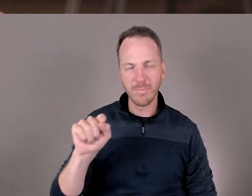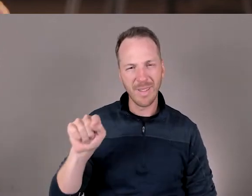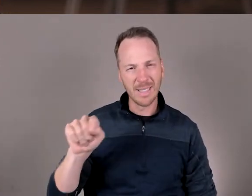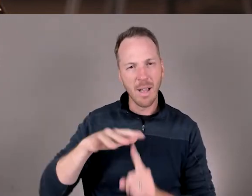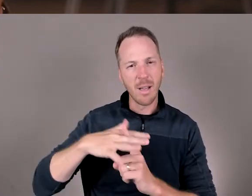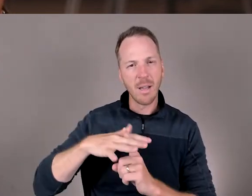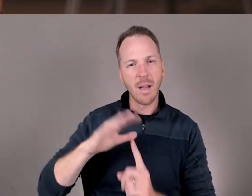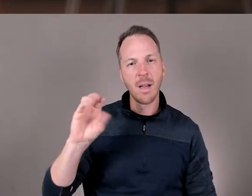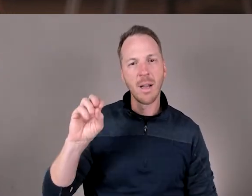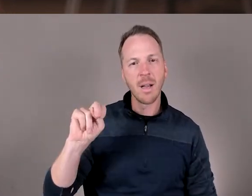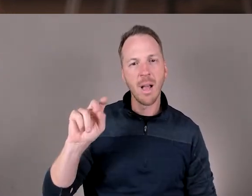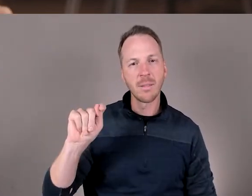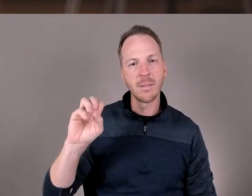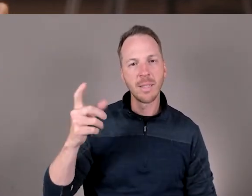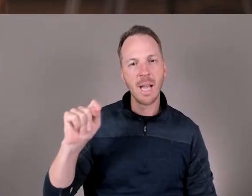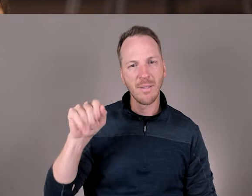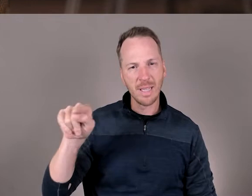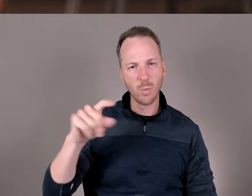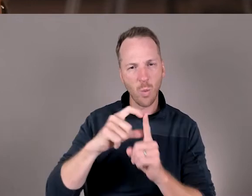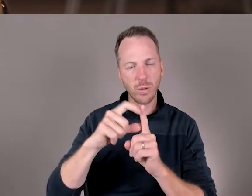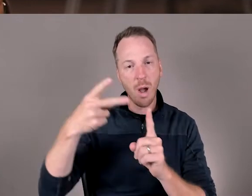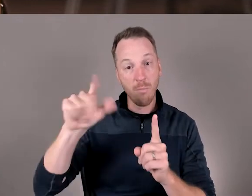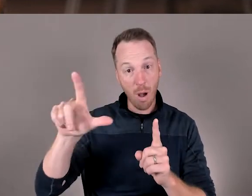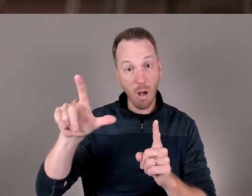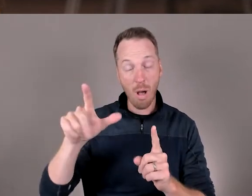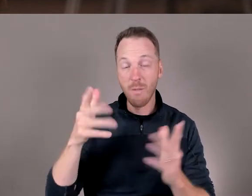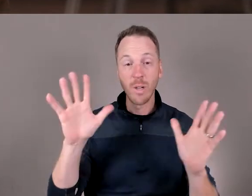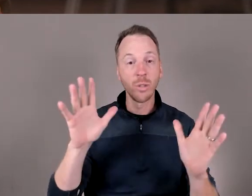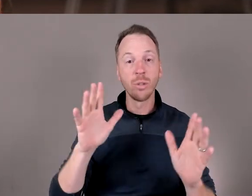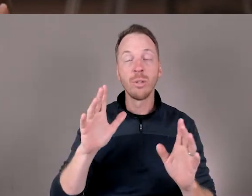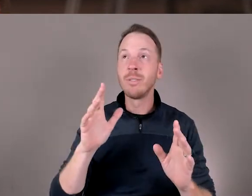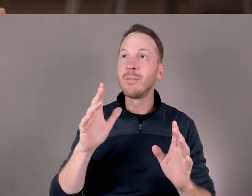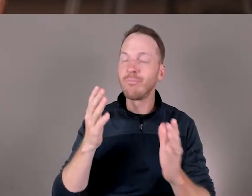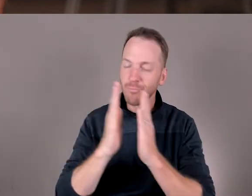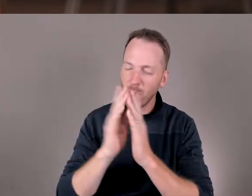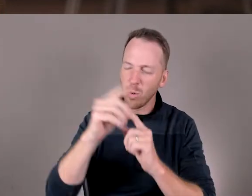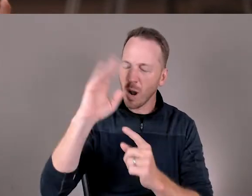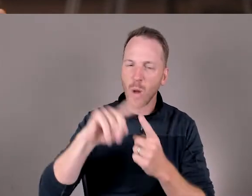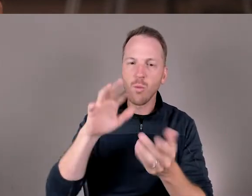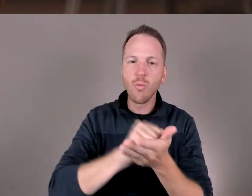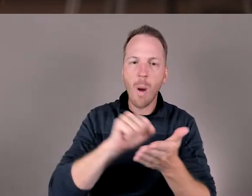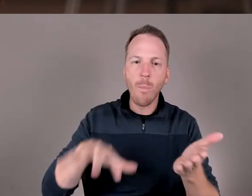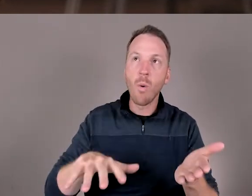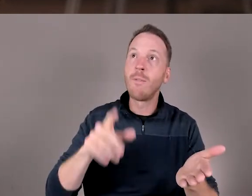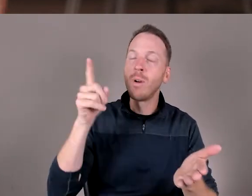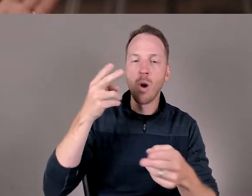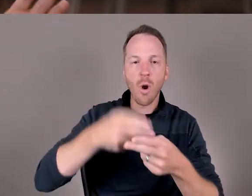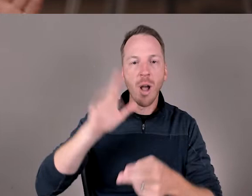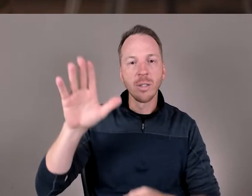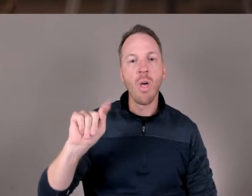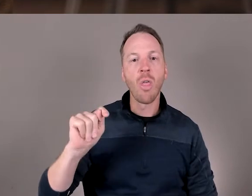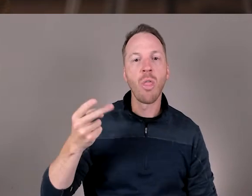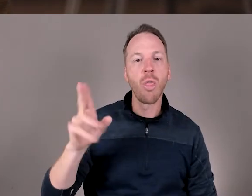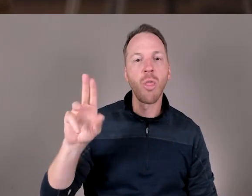context of these words is where Paul had gone to God and asked God to remove what he called his thorn in the